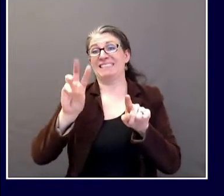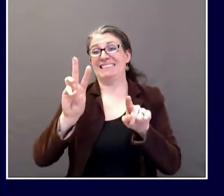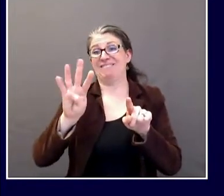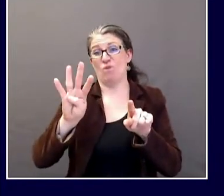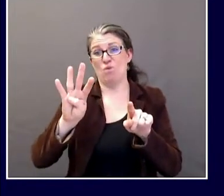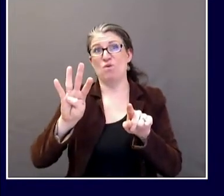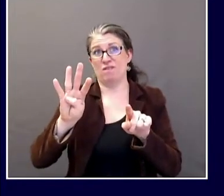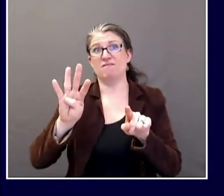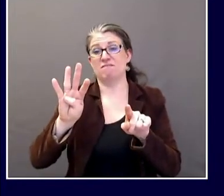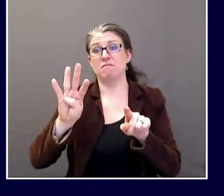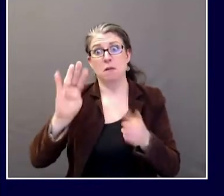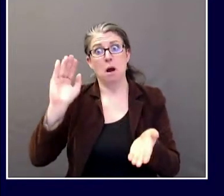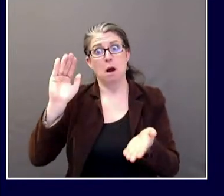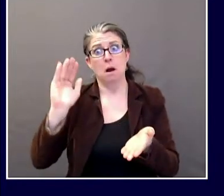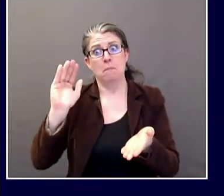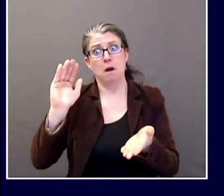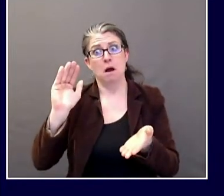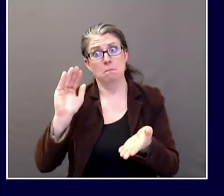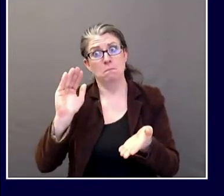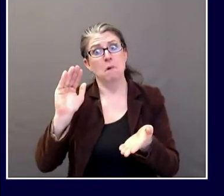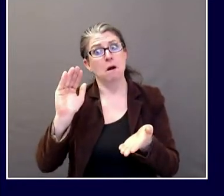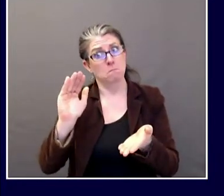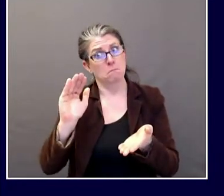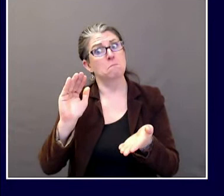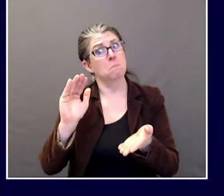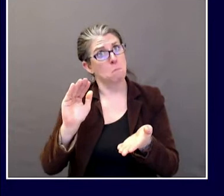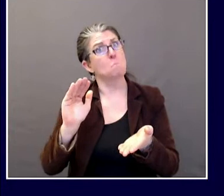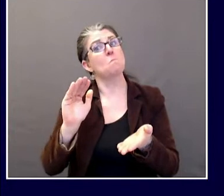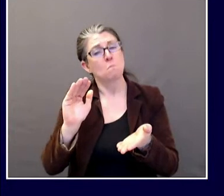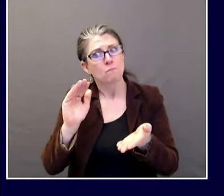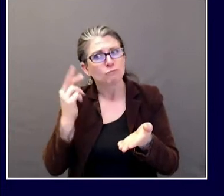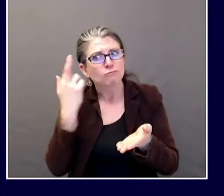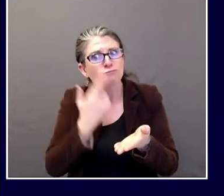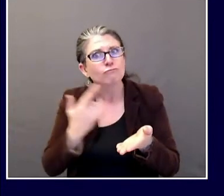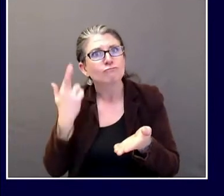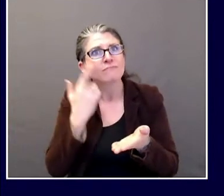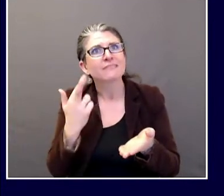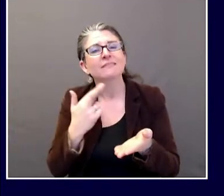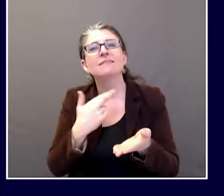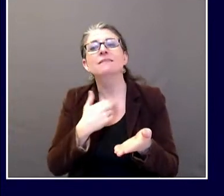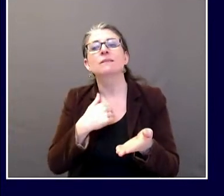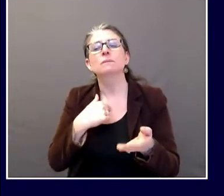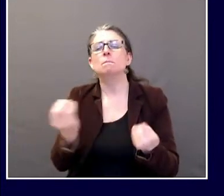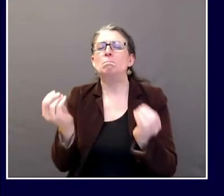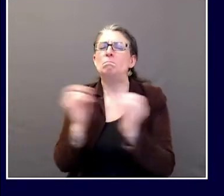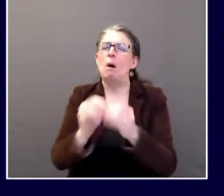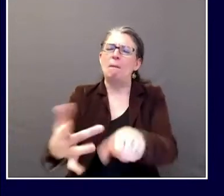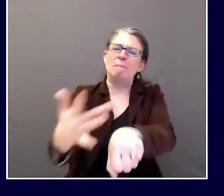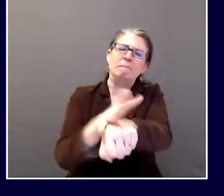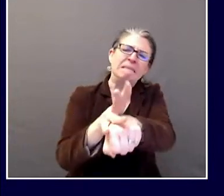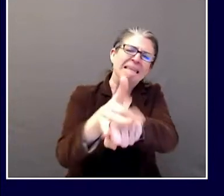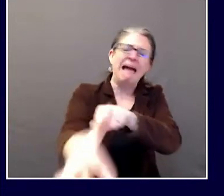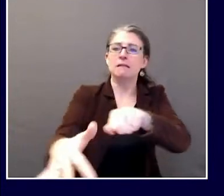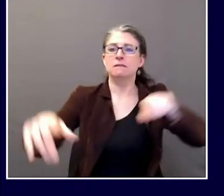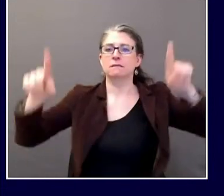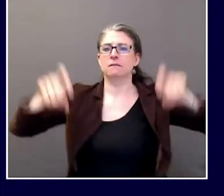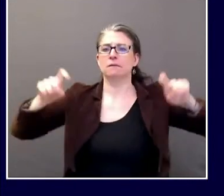the state has continued to go up. Our testing volume across the state of Maine now stands